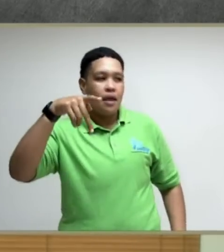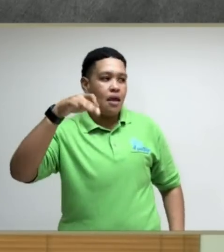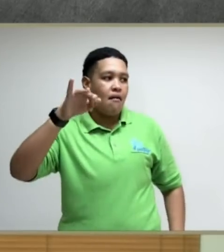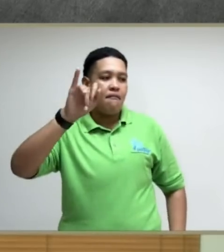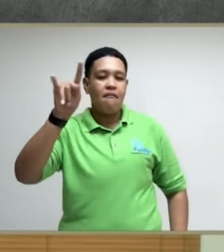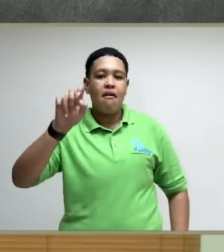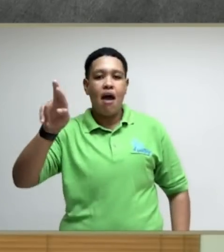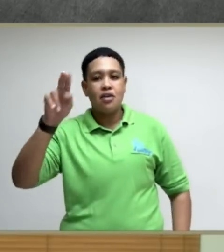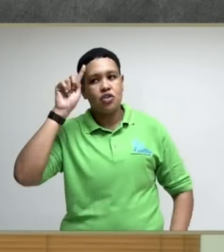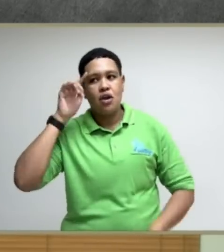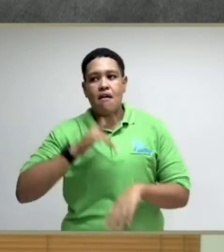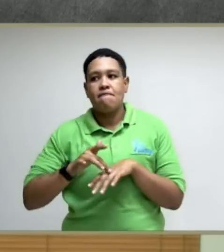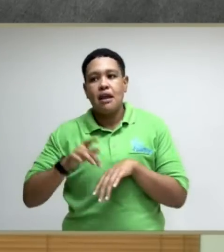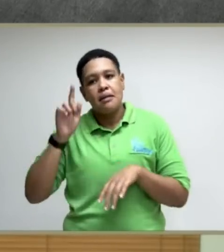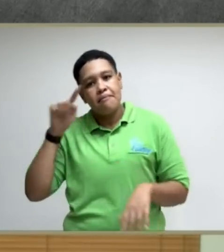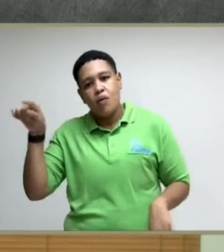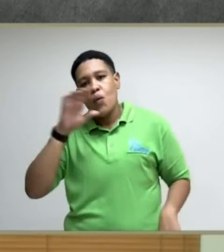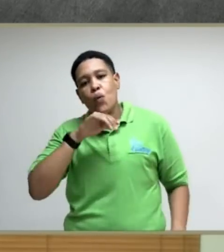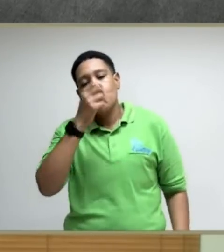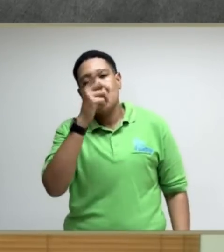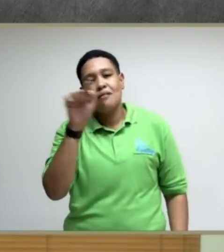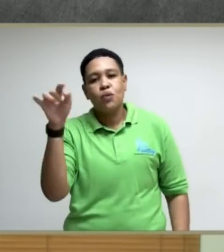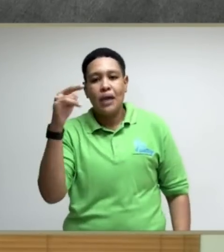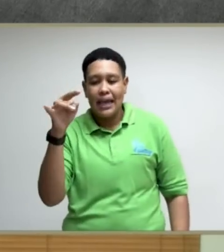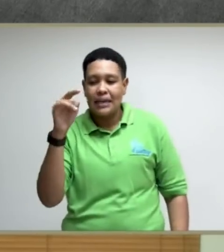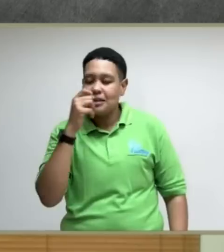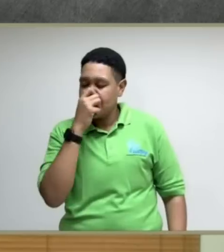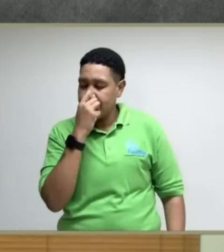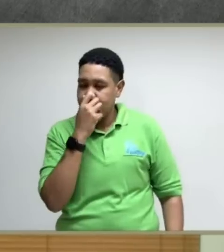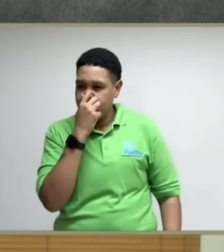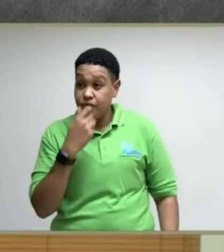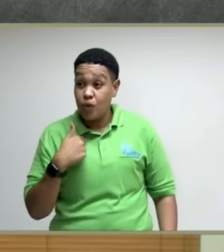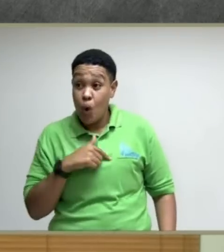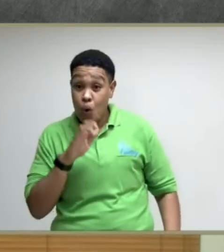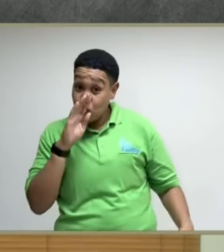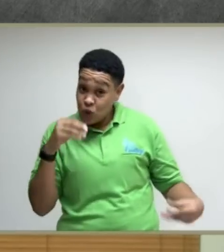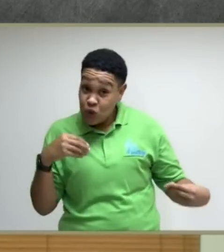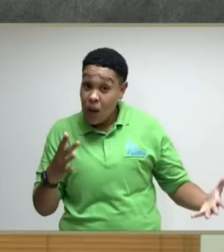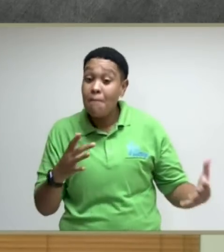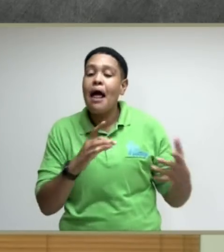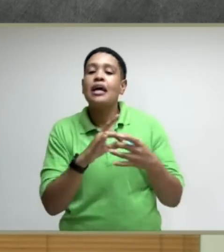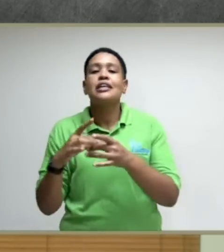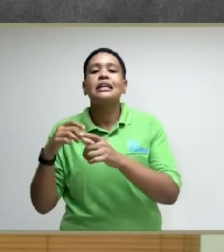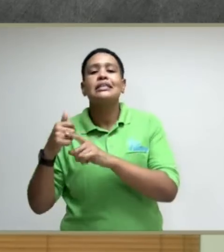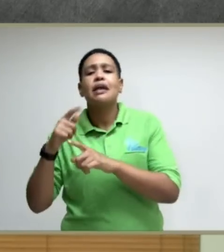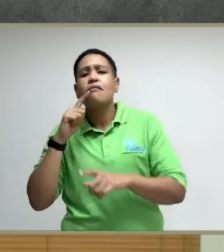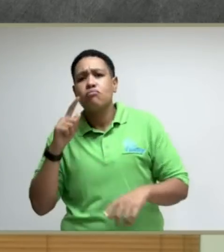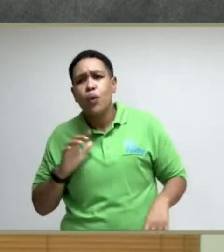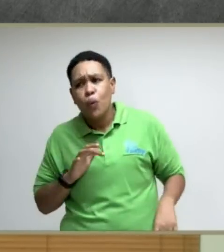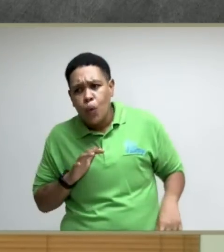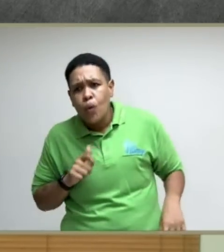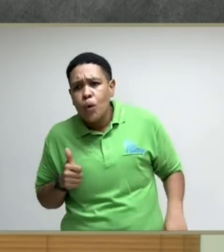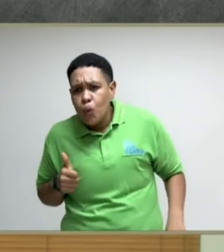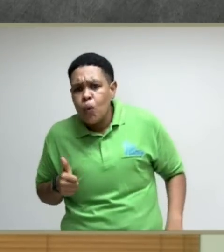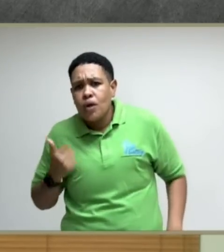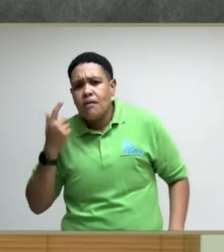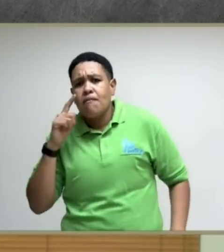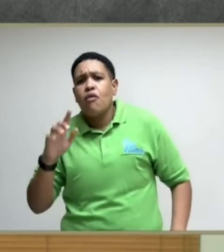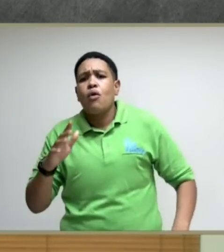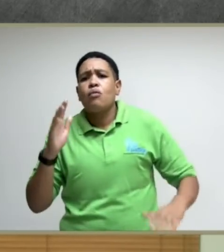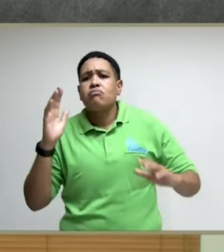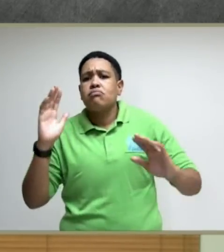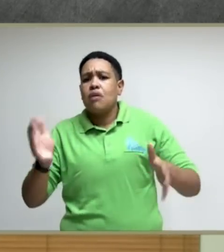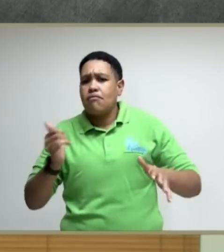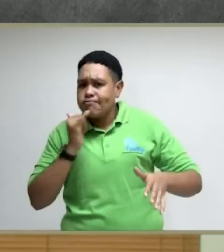is available for those persons. And our supply chain, therefore, is pretty good for the rest of the